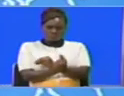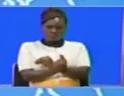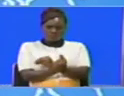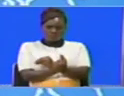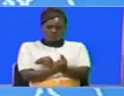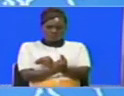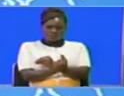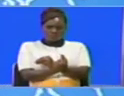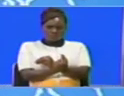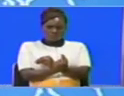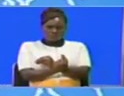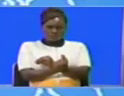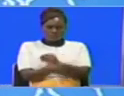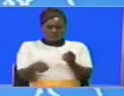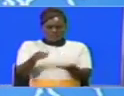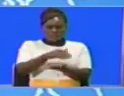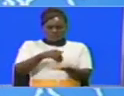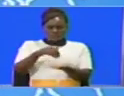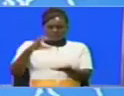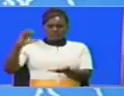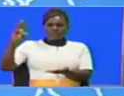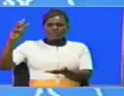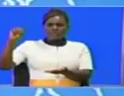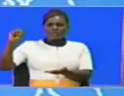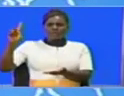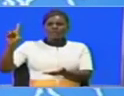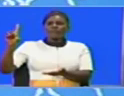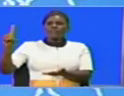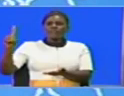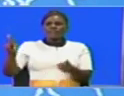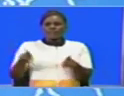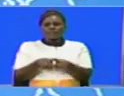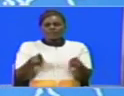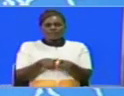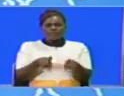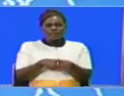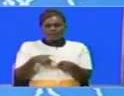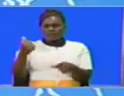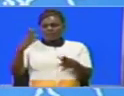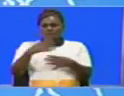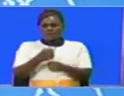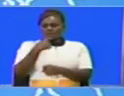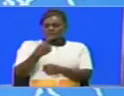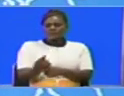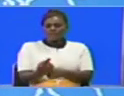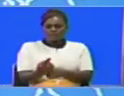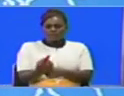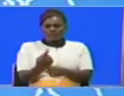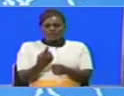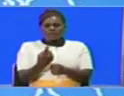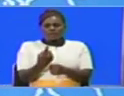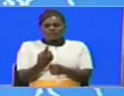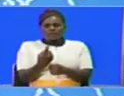Kenya that was commissioned by the Center for Multiparty Democracy and Konrad Adenauer states that though half of